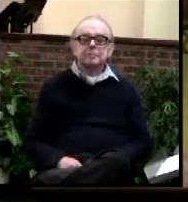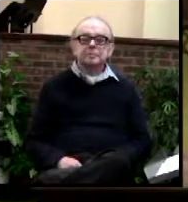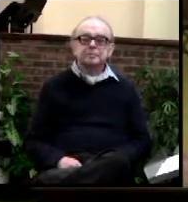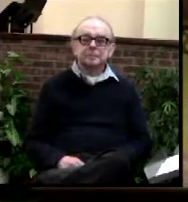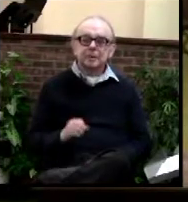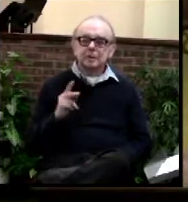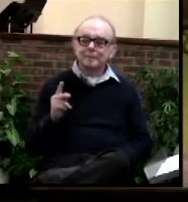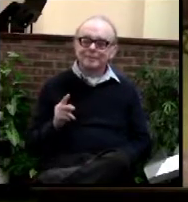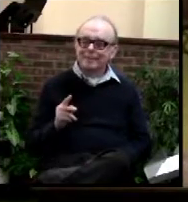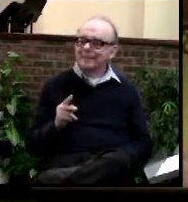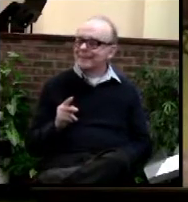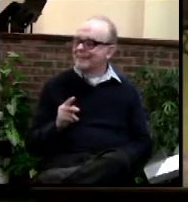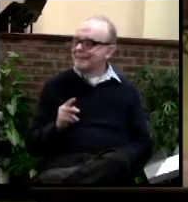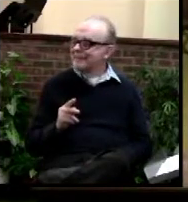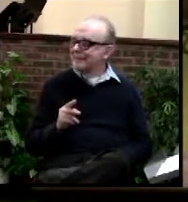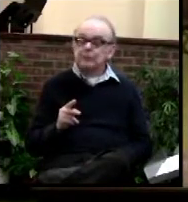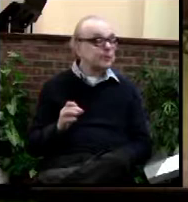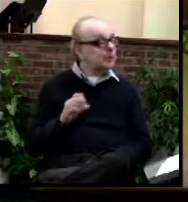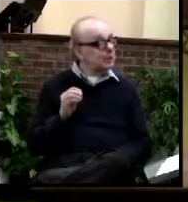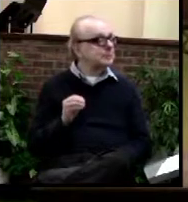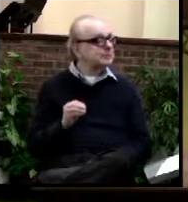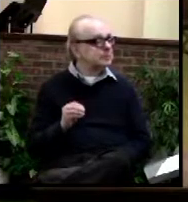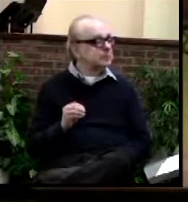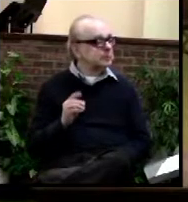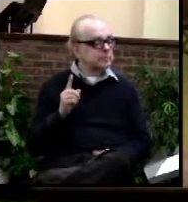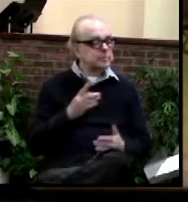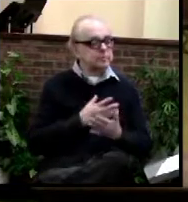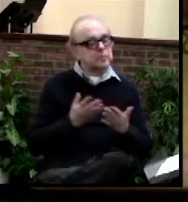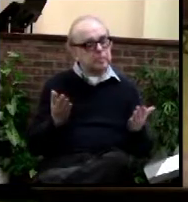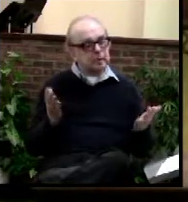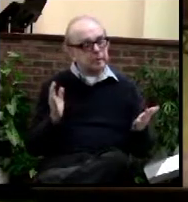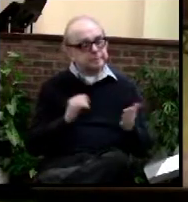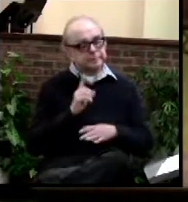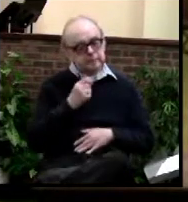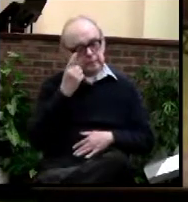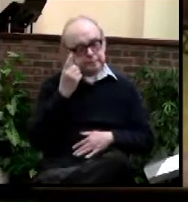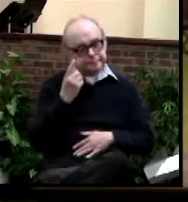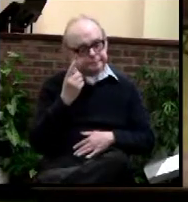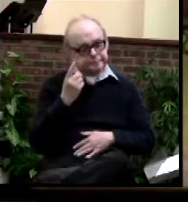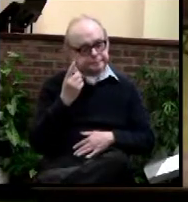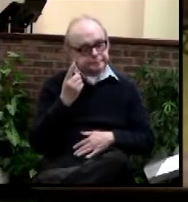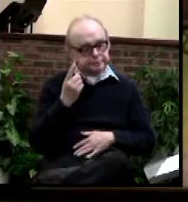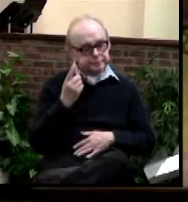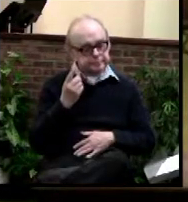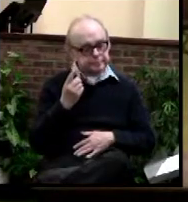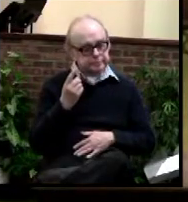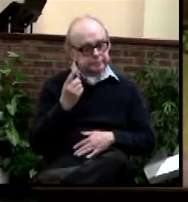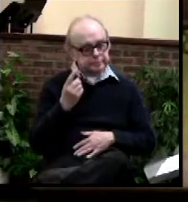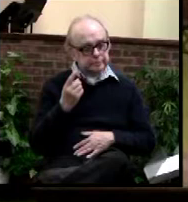okay? So one of the things that you need to understand is